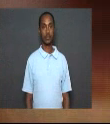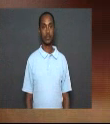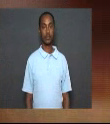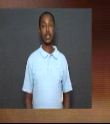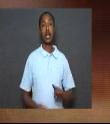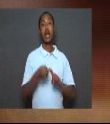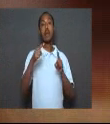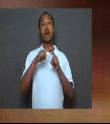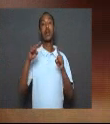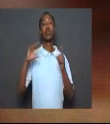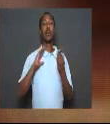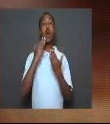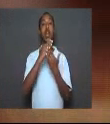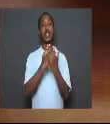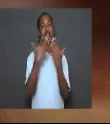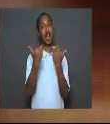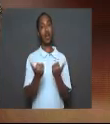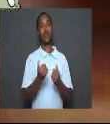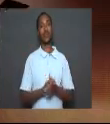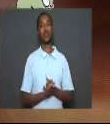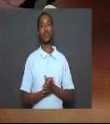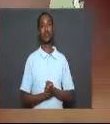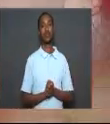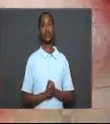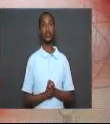Let's get back to our lesson.